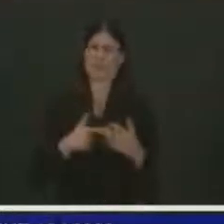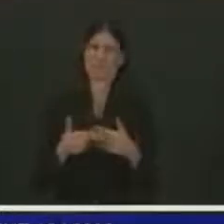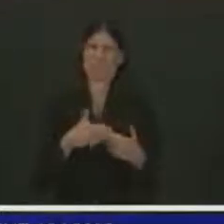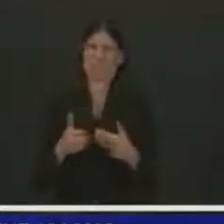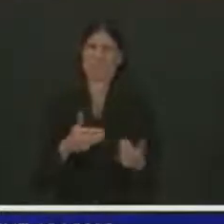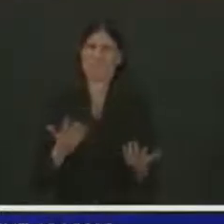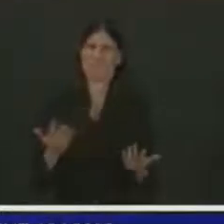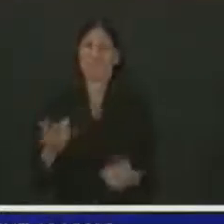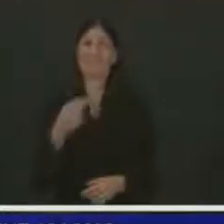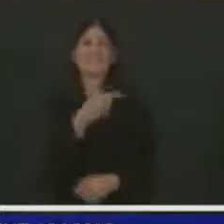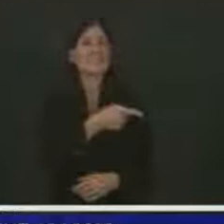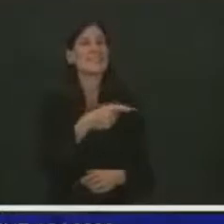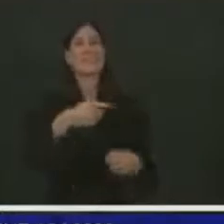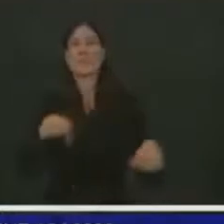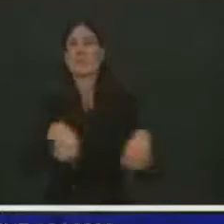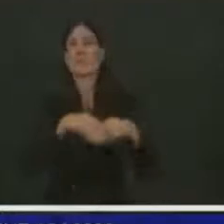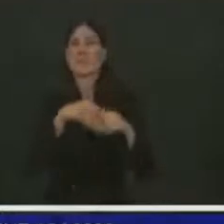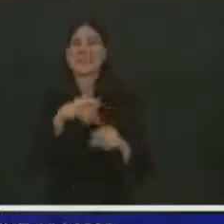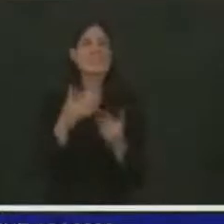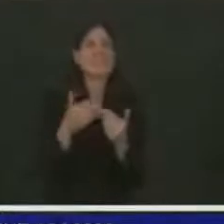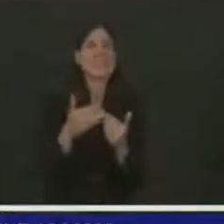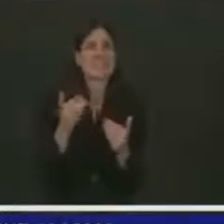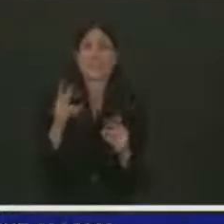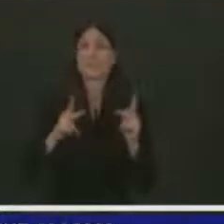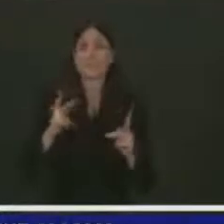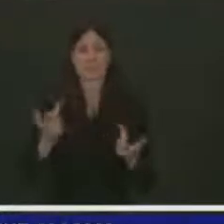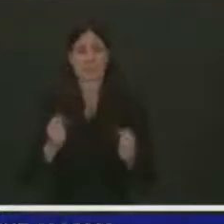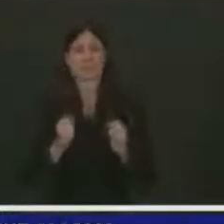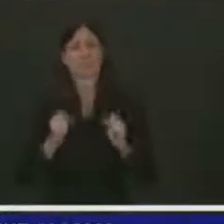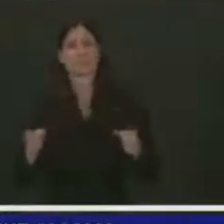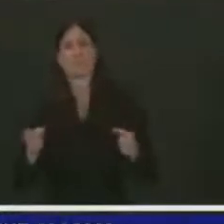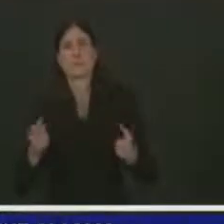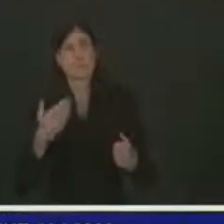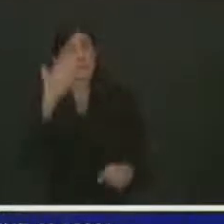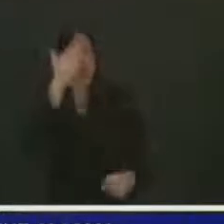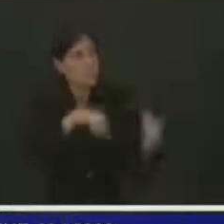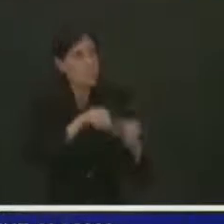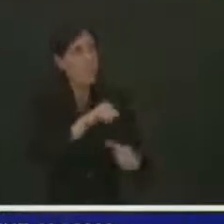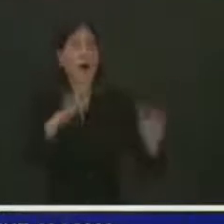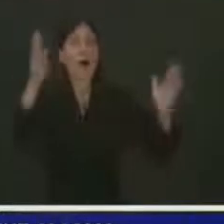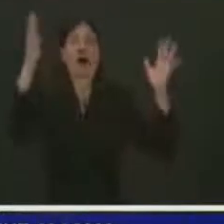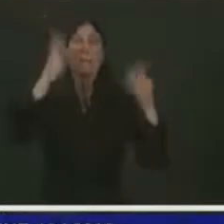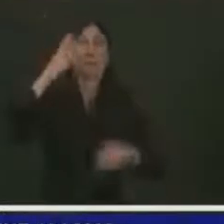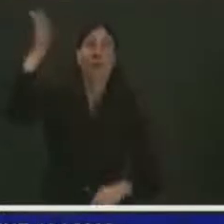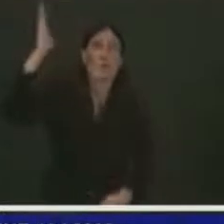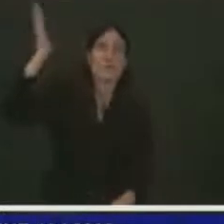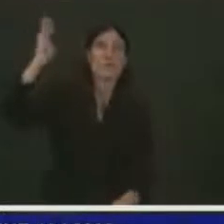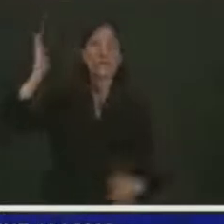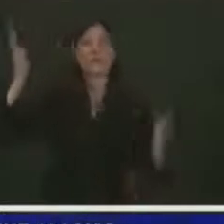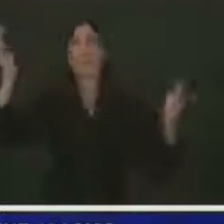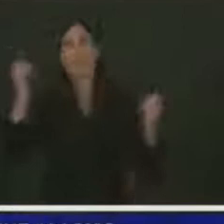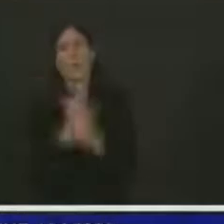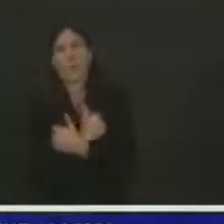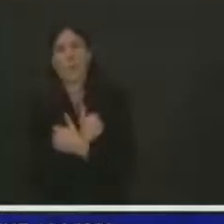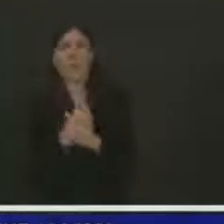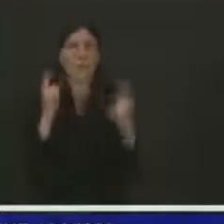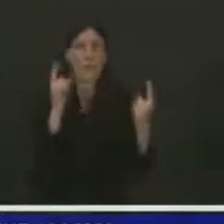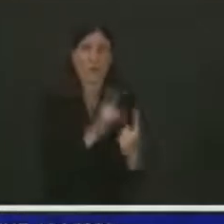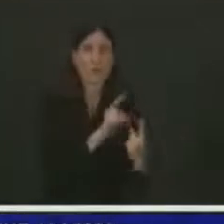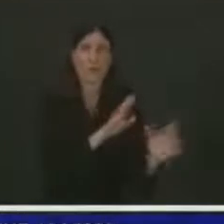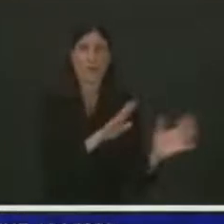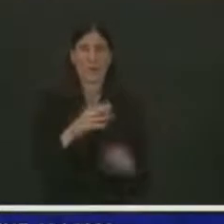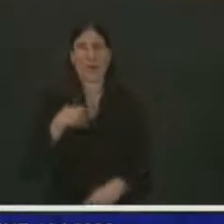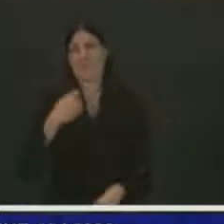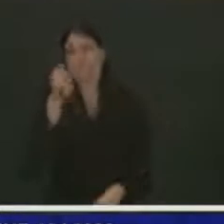other and a restaurant. So the best I can say is it's a few more weeks. Hang in there. If you can